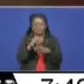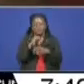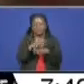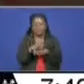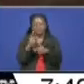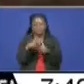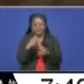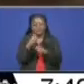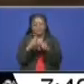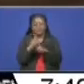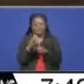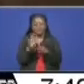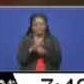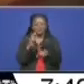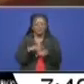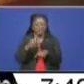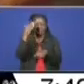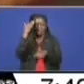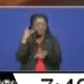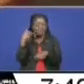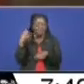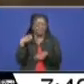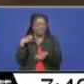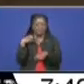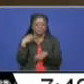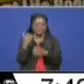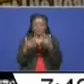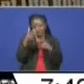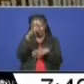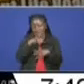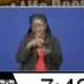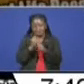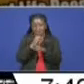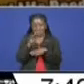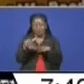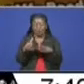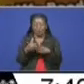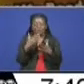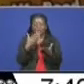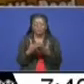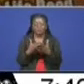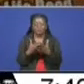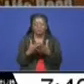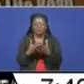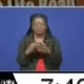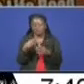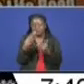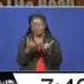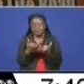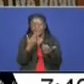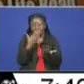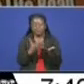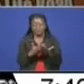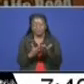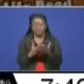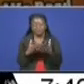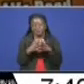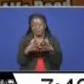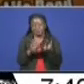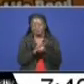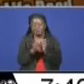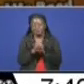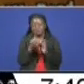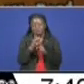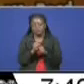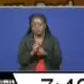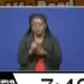head coach, the fireman taking it all in stride. So far, so good. It's been pretty good. It's a big adjustment from